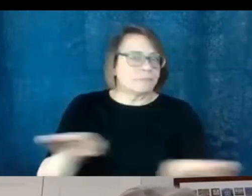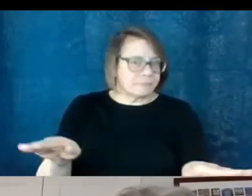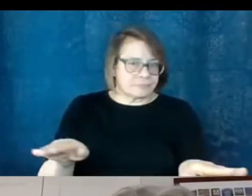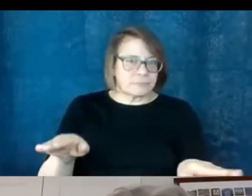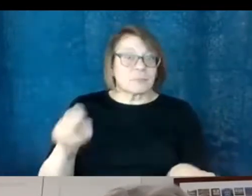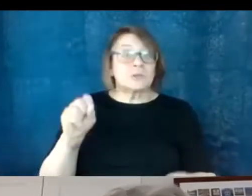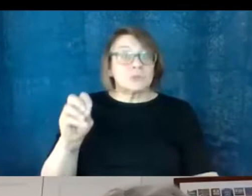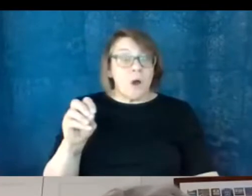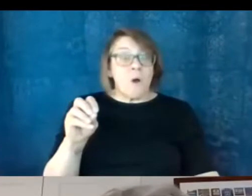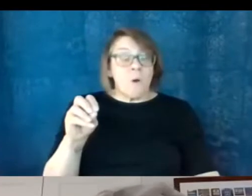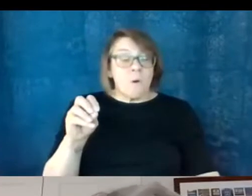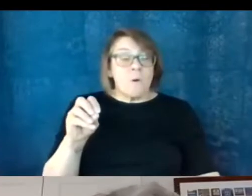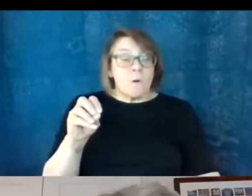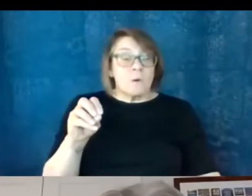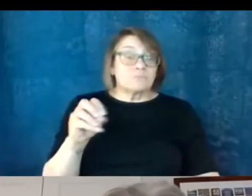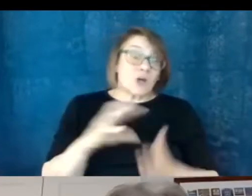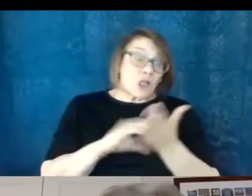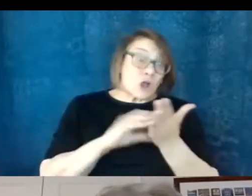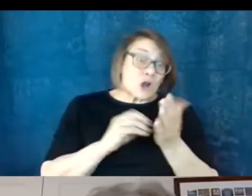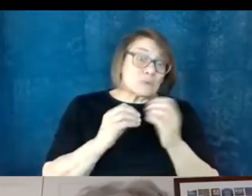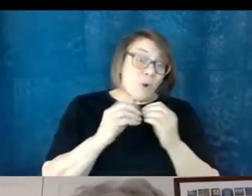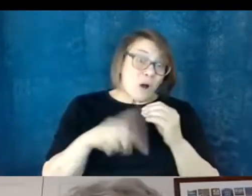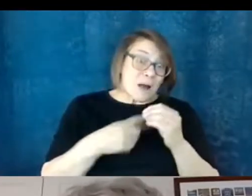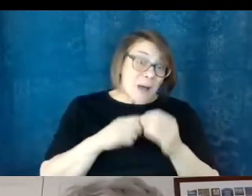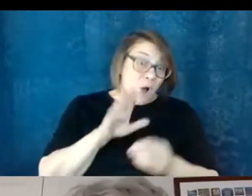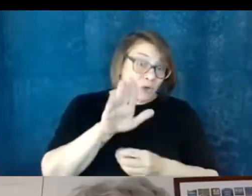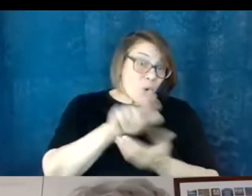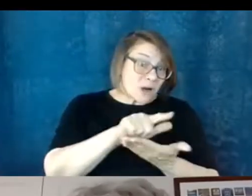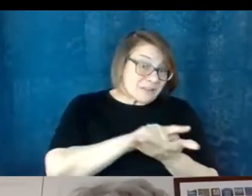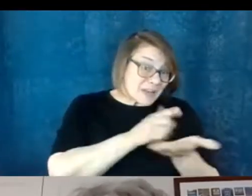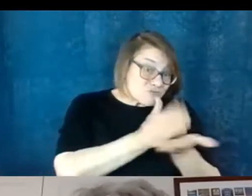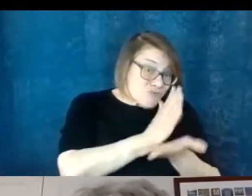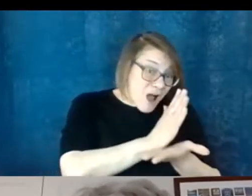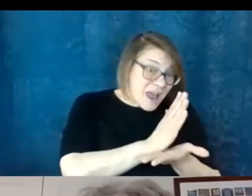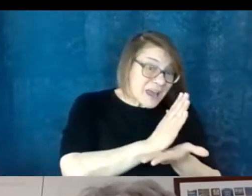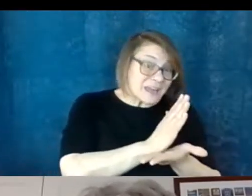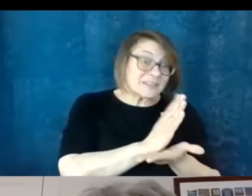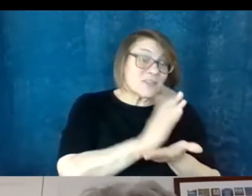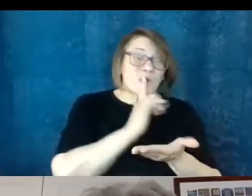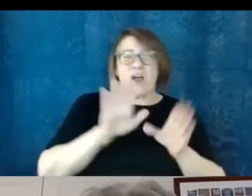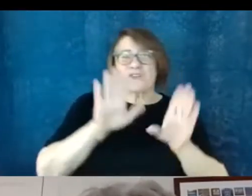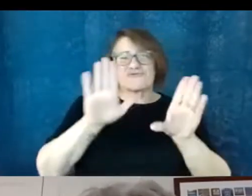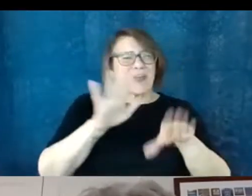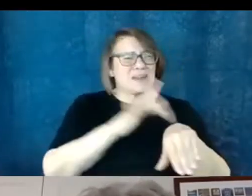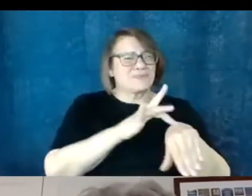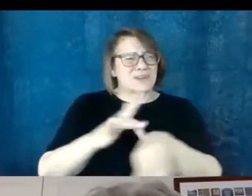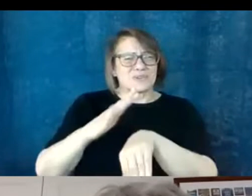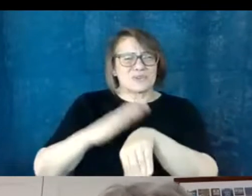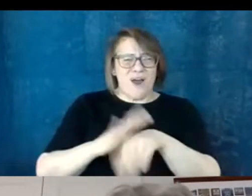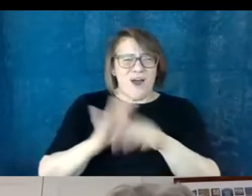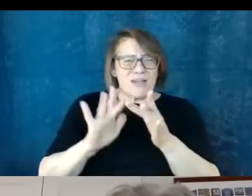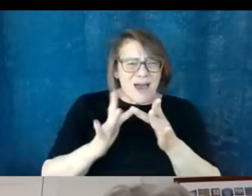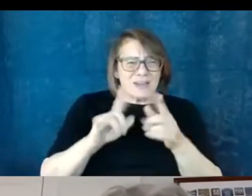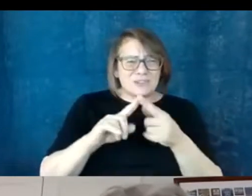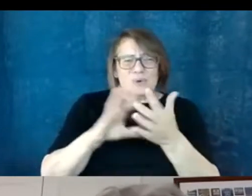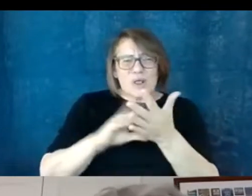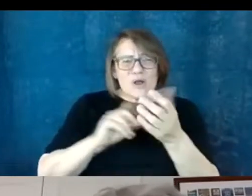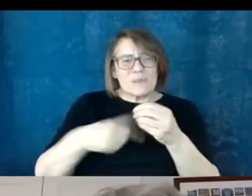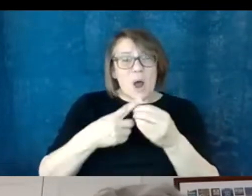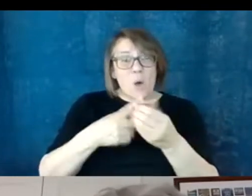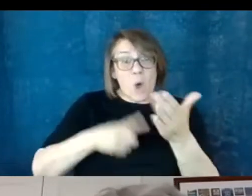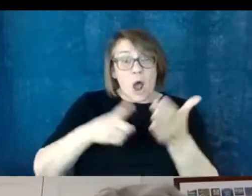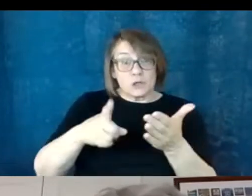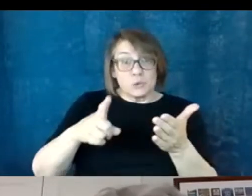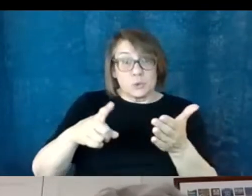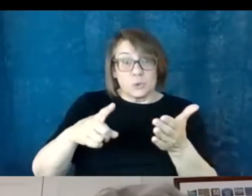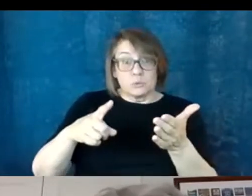So learn a bit more about your legal rights. There are great resources online for learning about what you are entitled